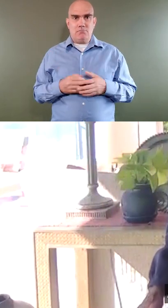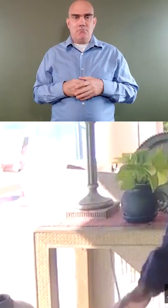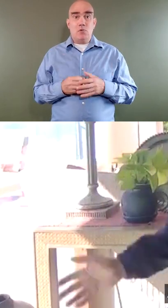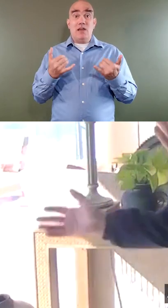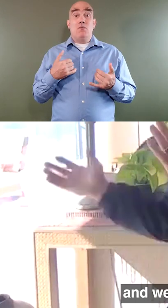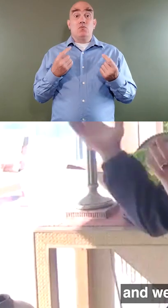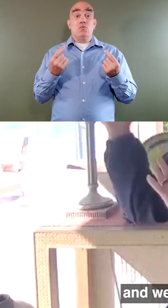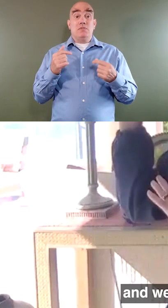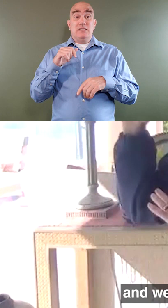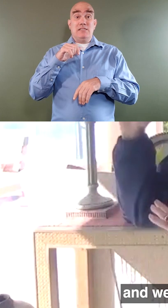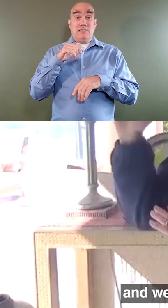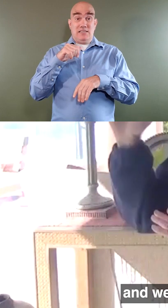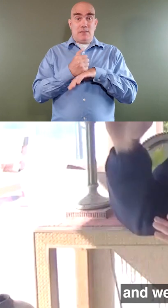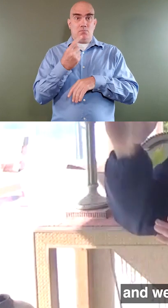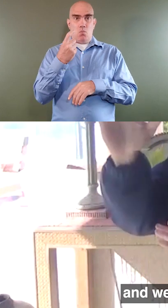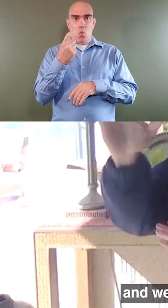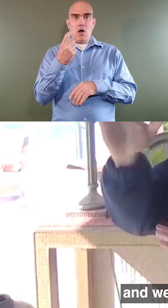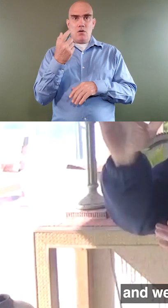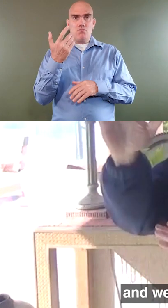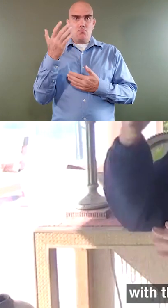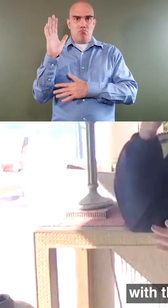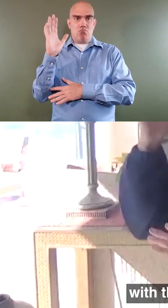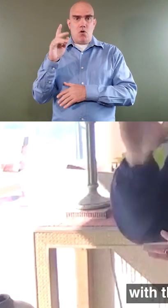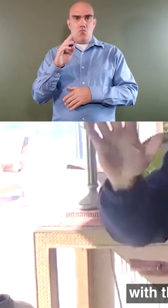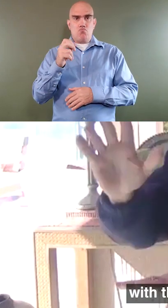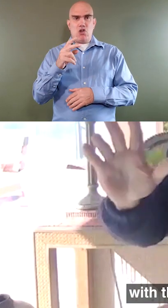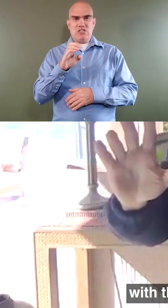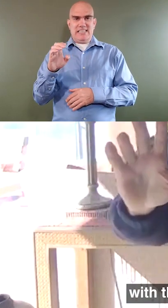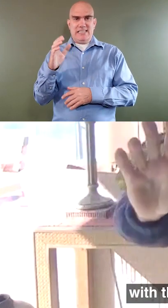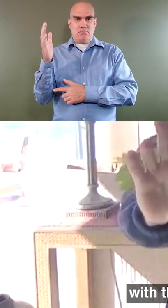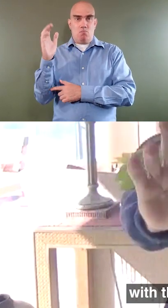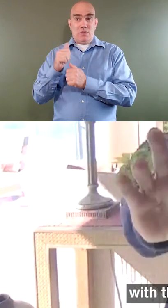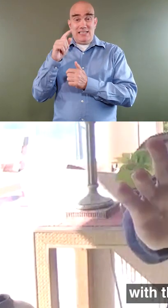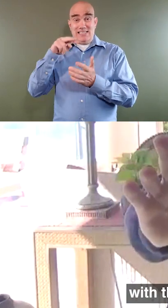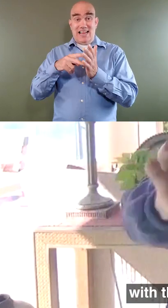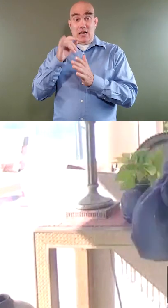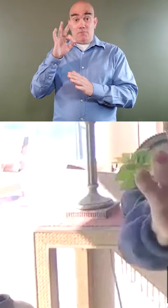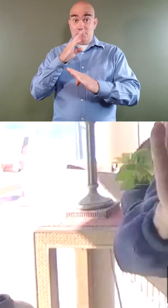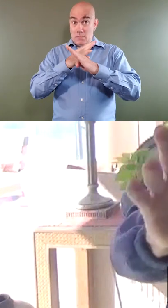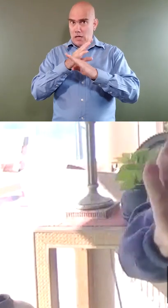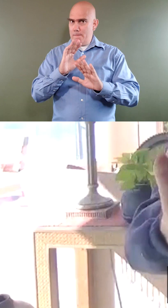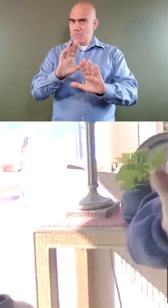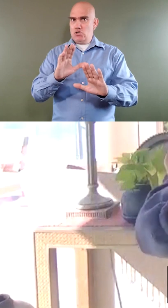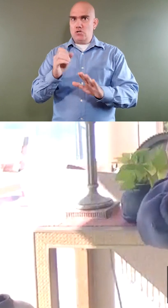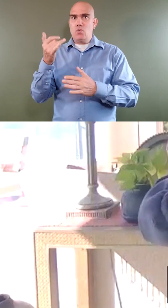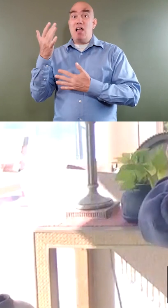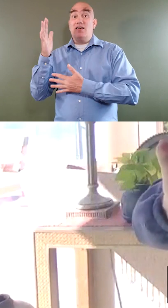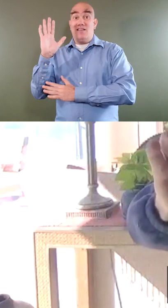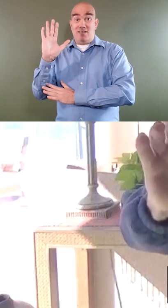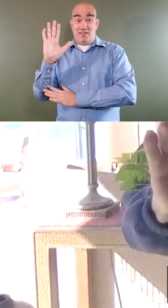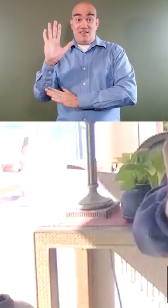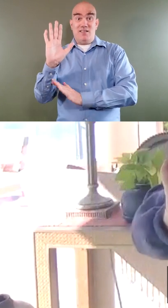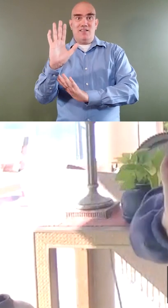now we're going to set up and we're going to do one more brush knee with the intent of blocking and pushing. And now we're in a position to do